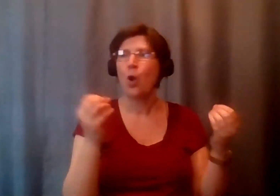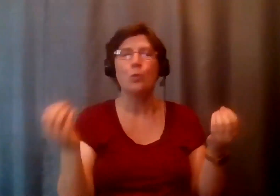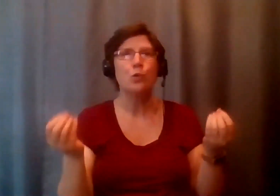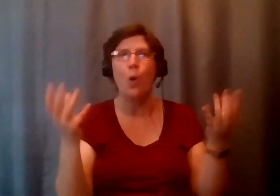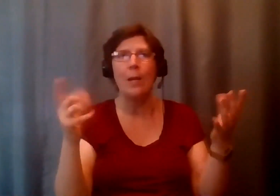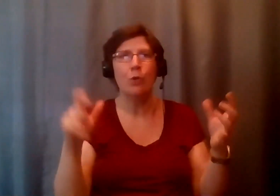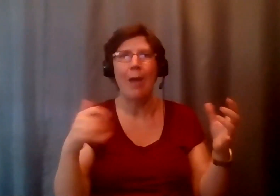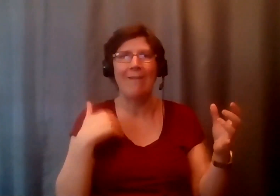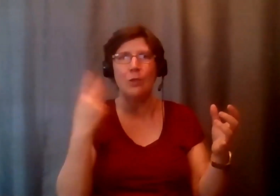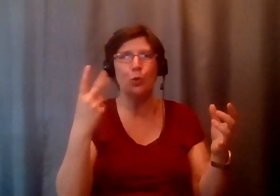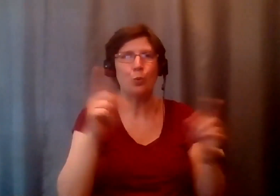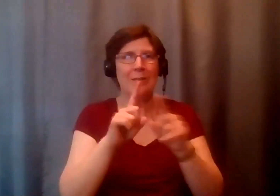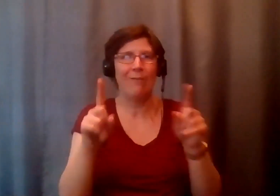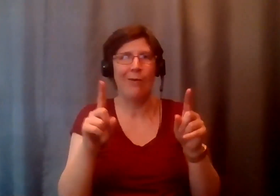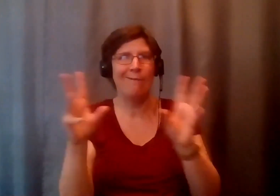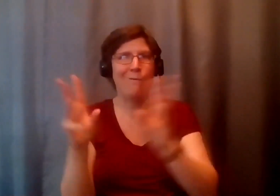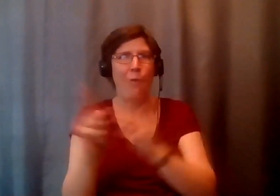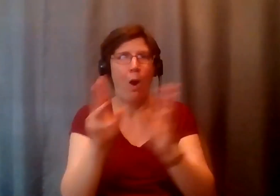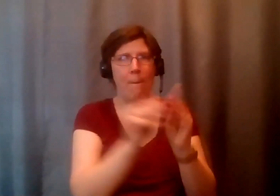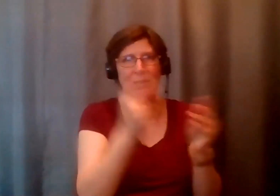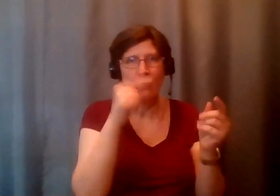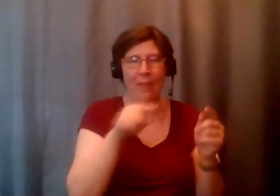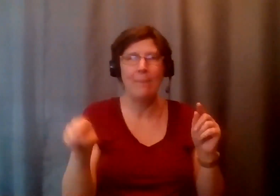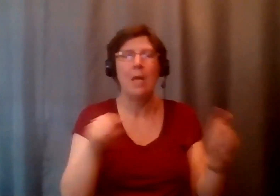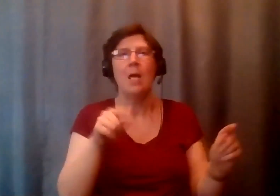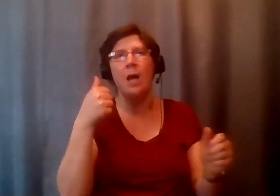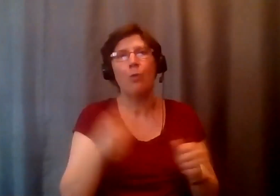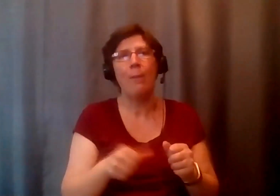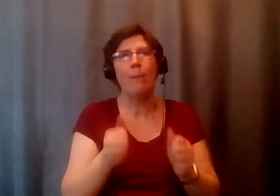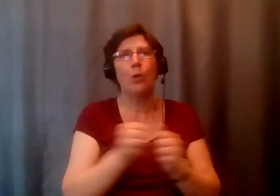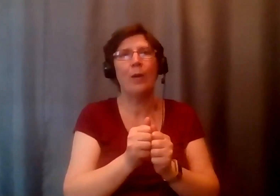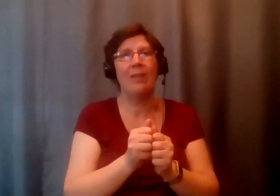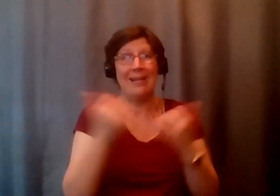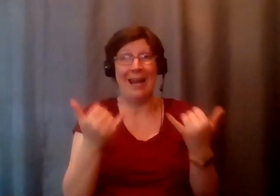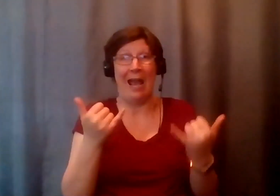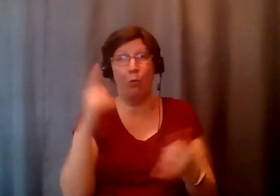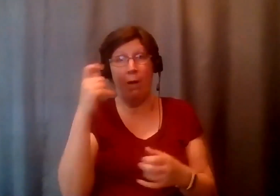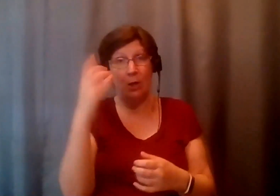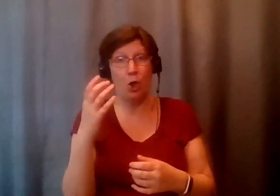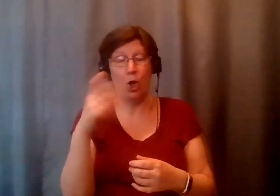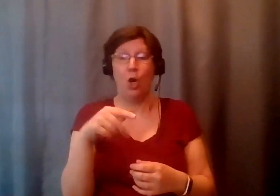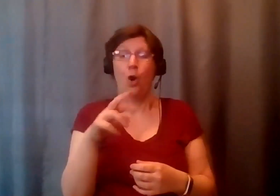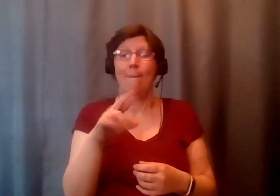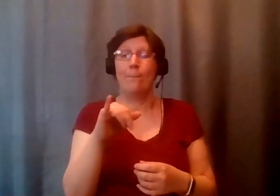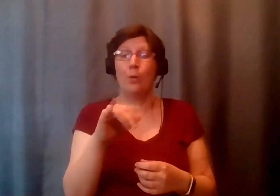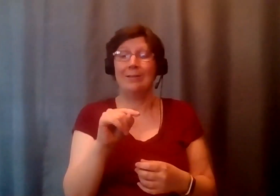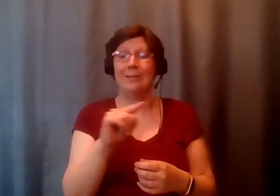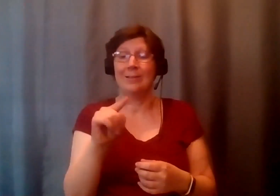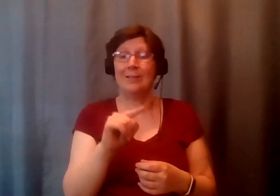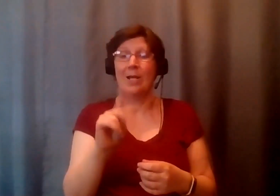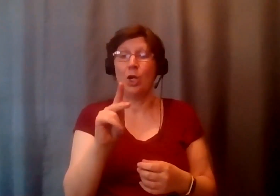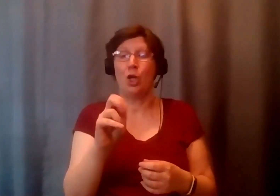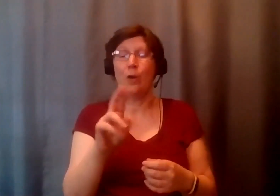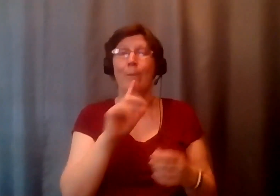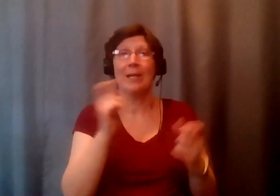two different forums for them. And I remember actually with now Governor Pritzker being